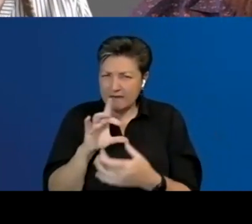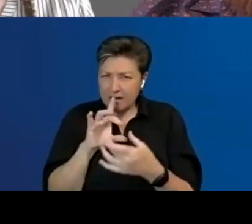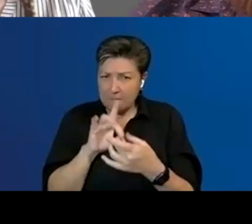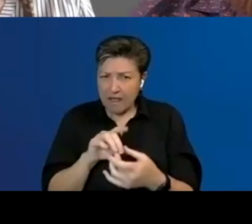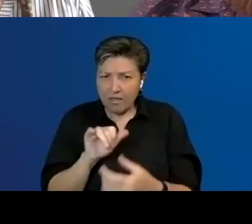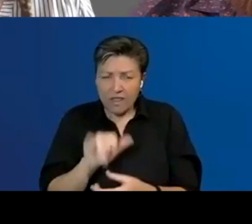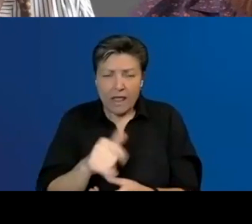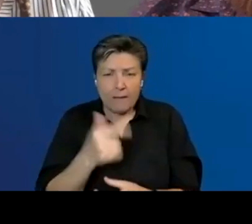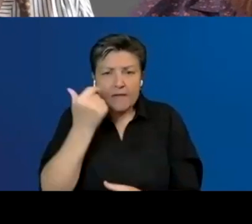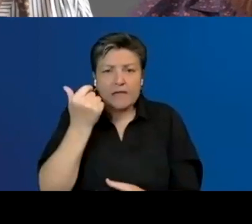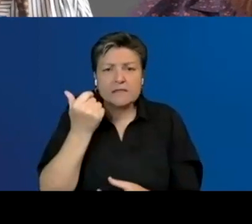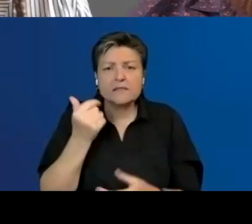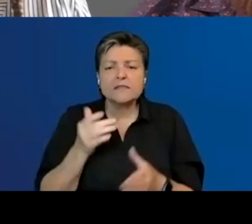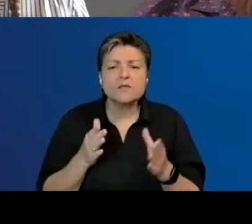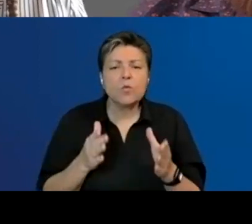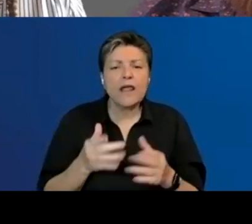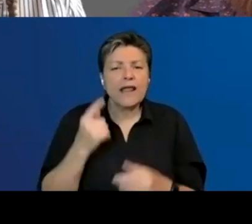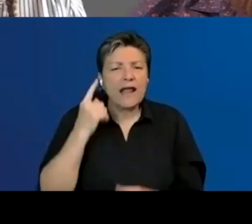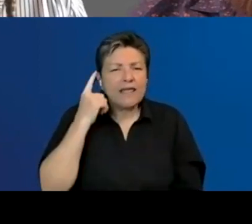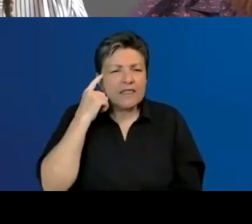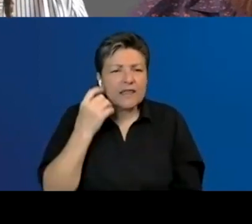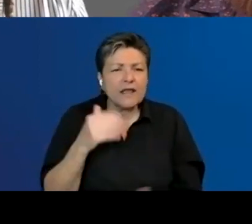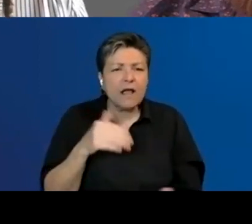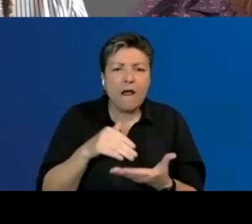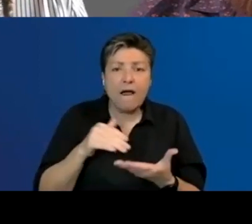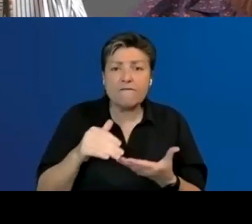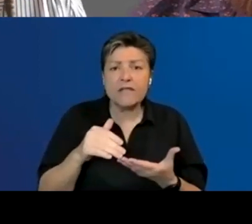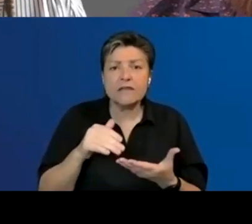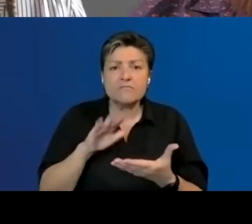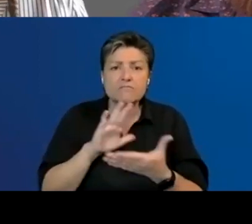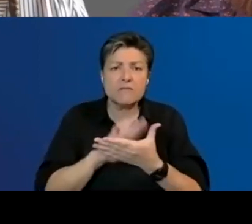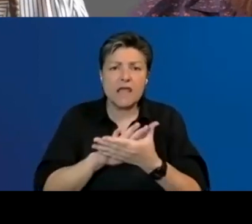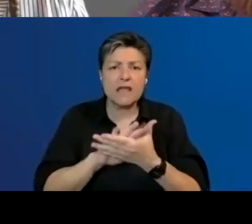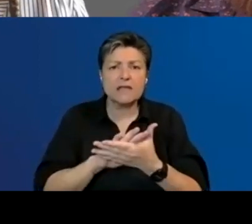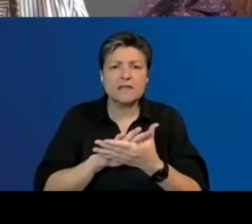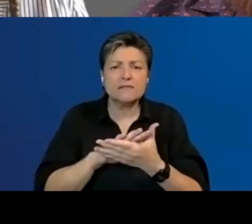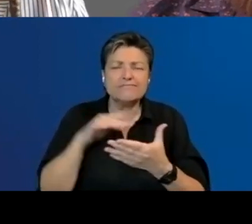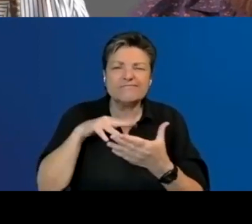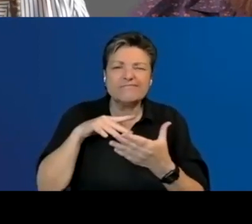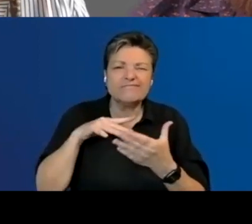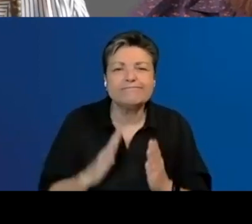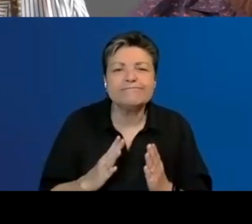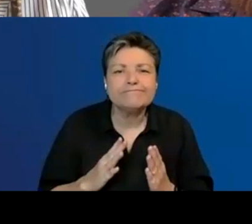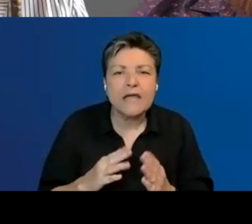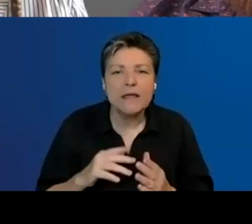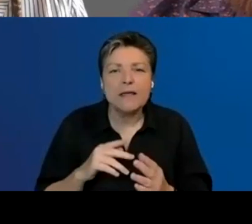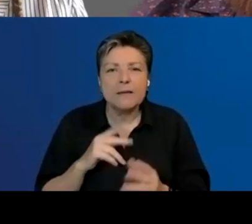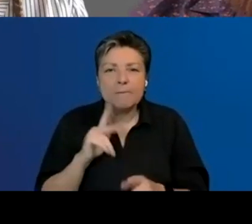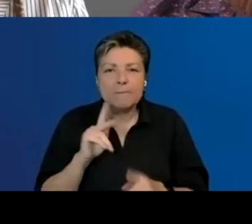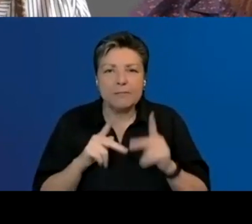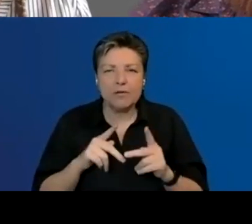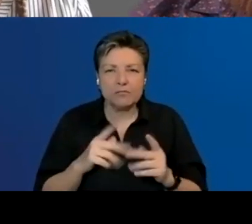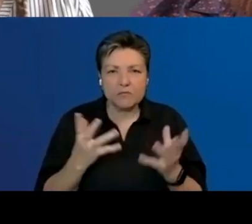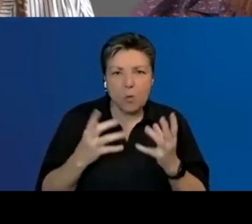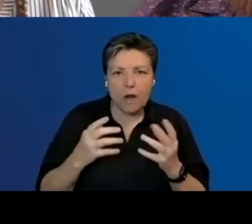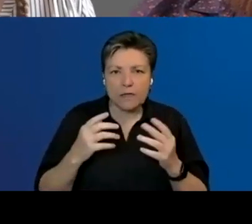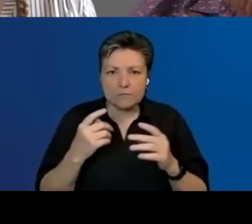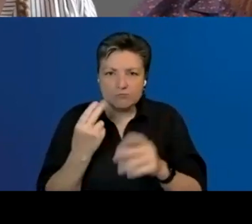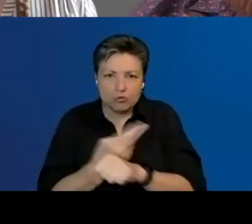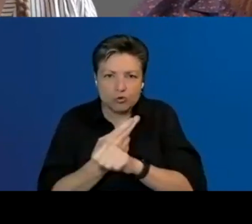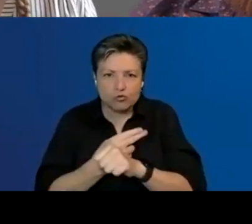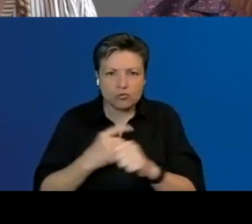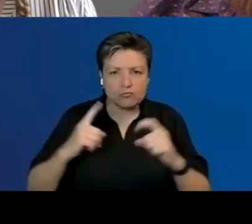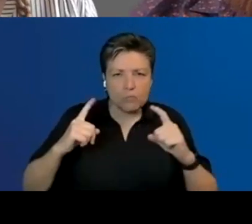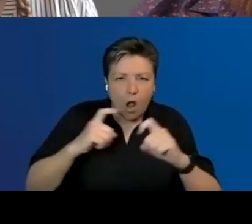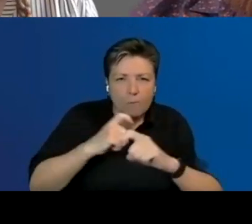it's just a way, I think a lot of times academics feel pressured to write in big words and complex sentences,